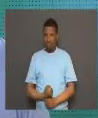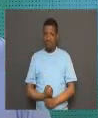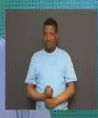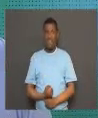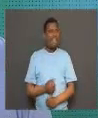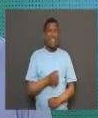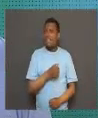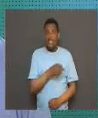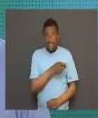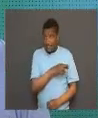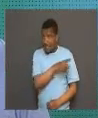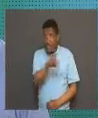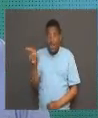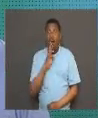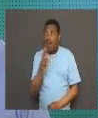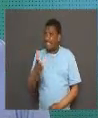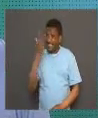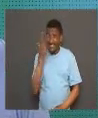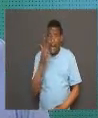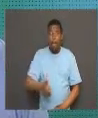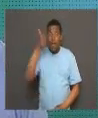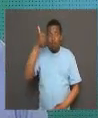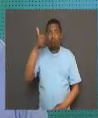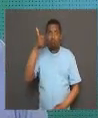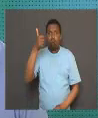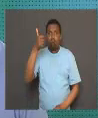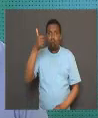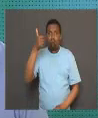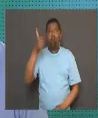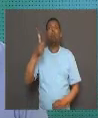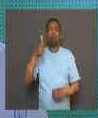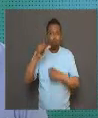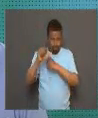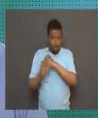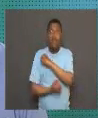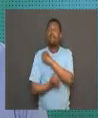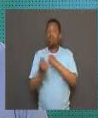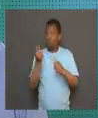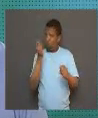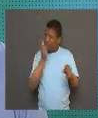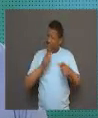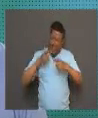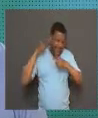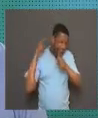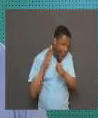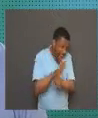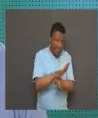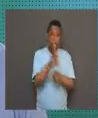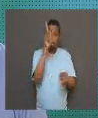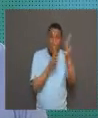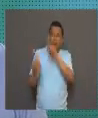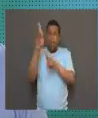There are three main belts of high population density and